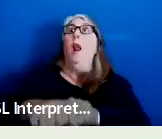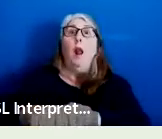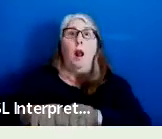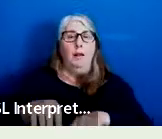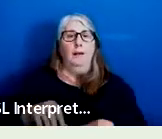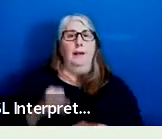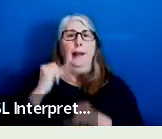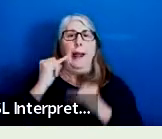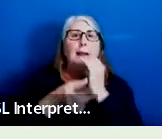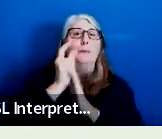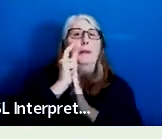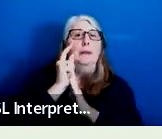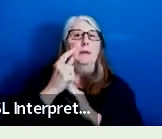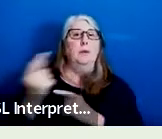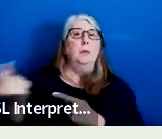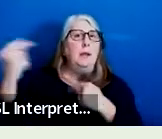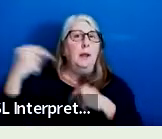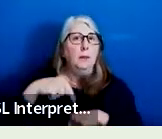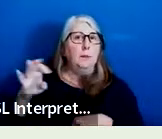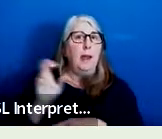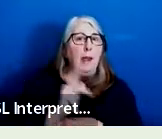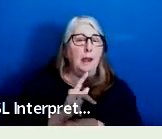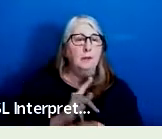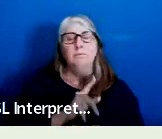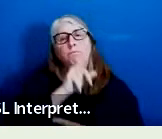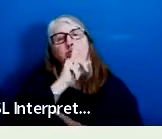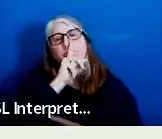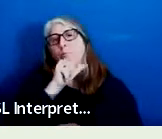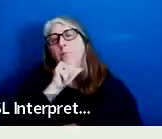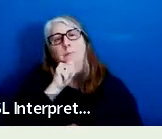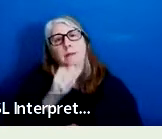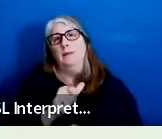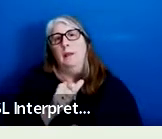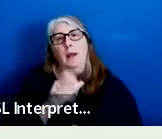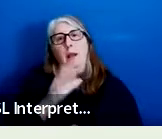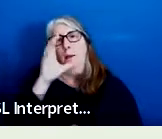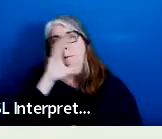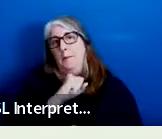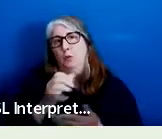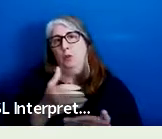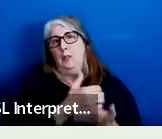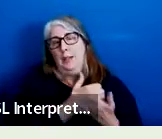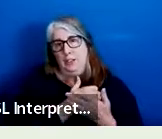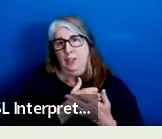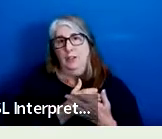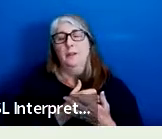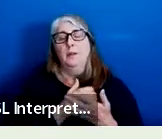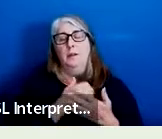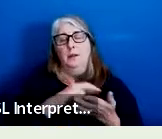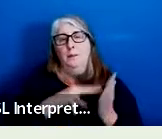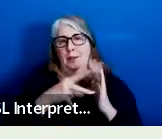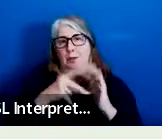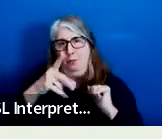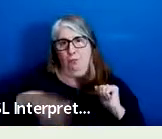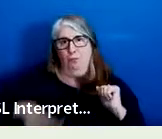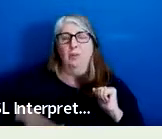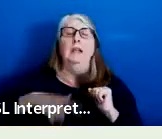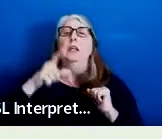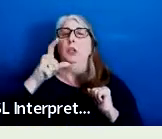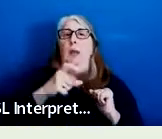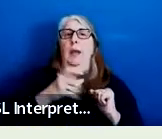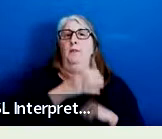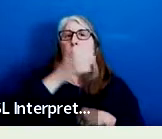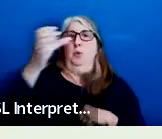he can get it when he comes back down. That's not considered a missed collection. Your materials have to be out ahead of